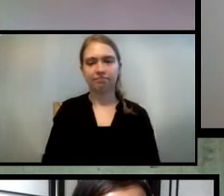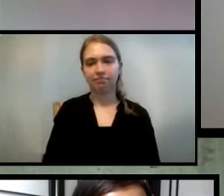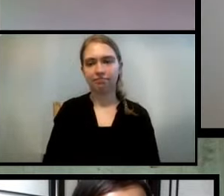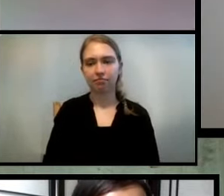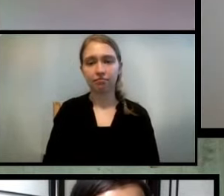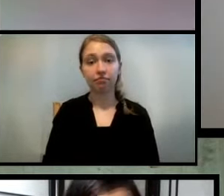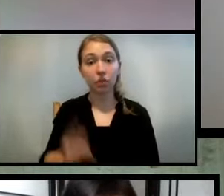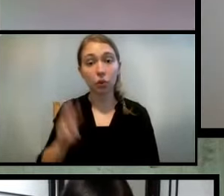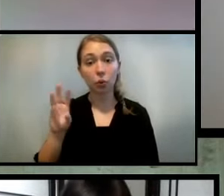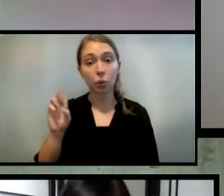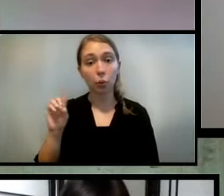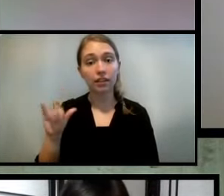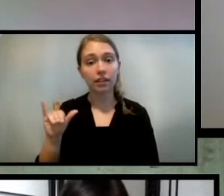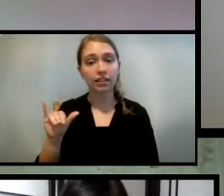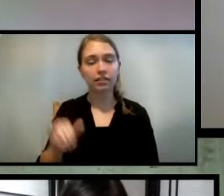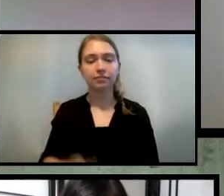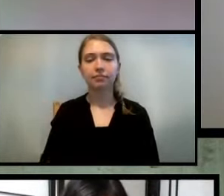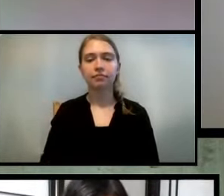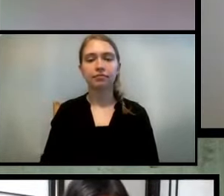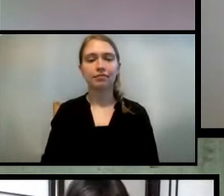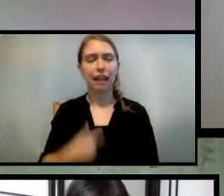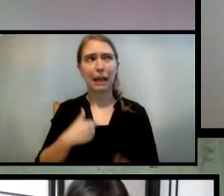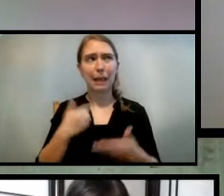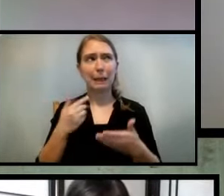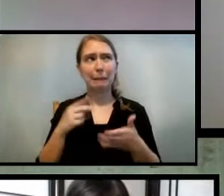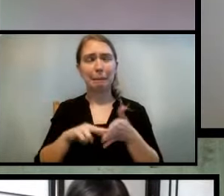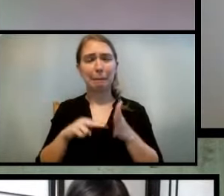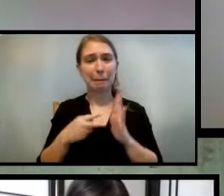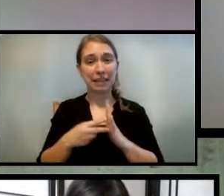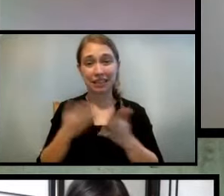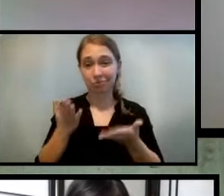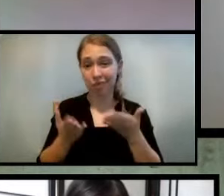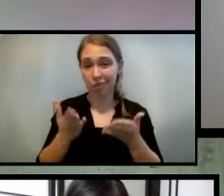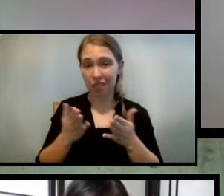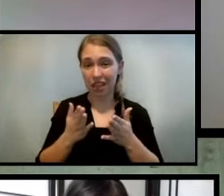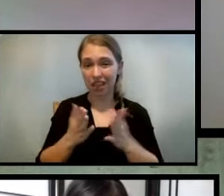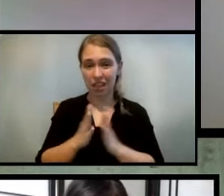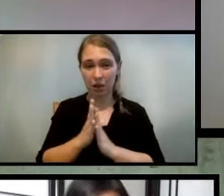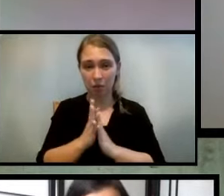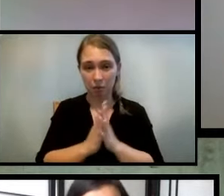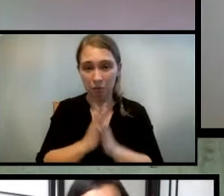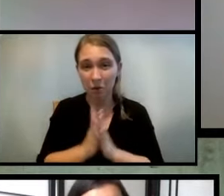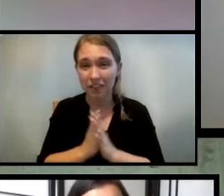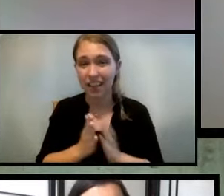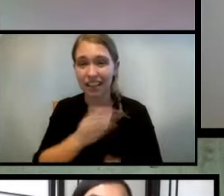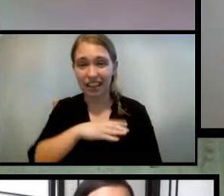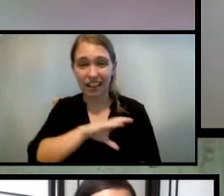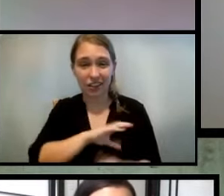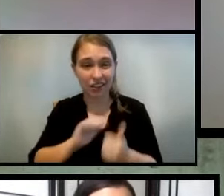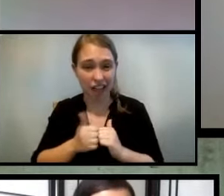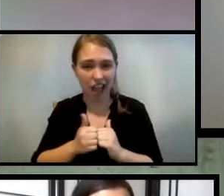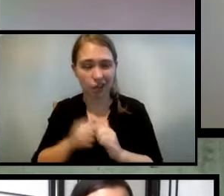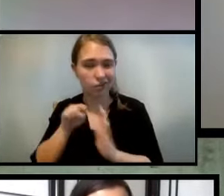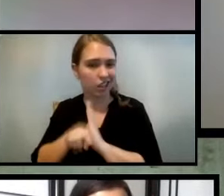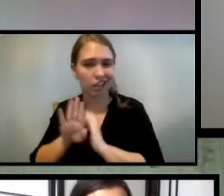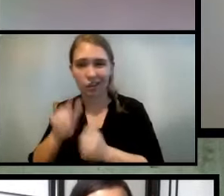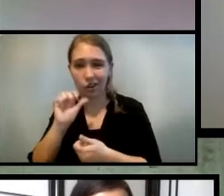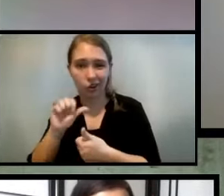Wendy? I mean, maybe motivating characters by killing their girlfriends. That's about all I can